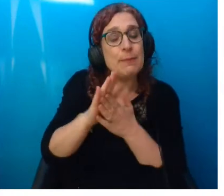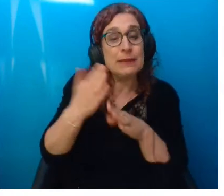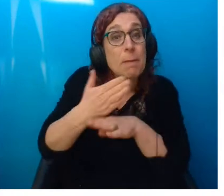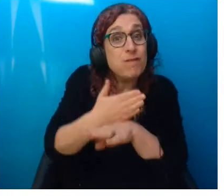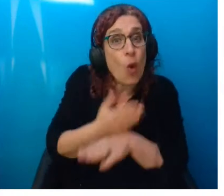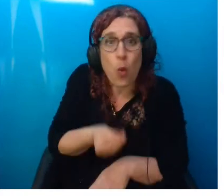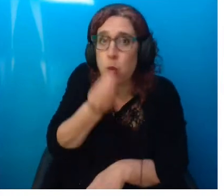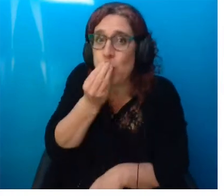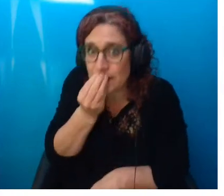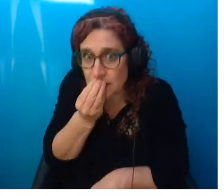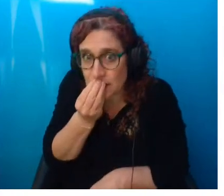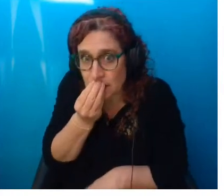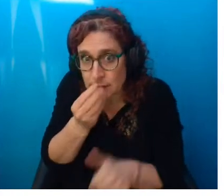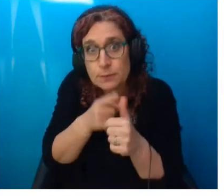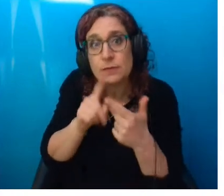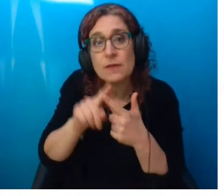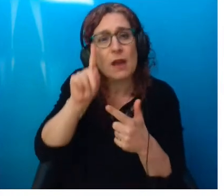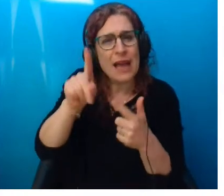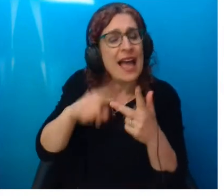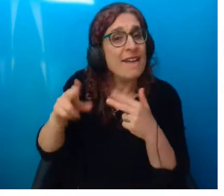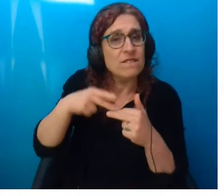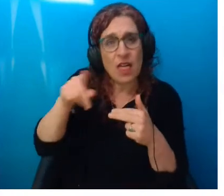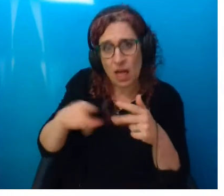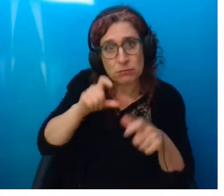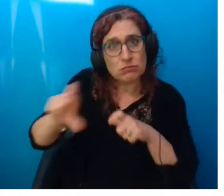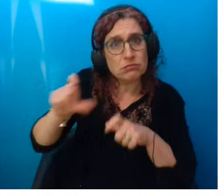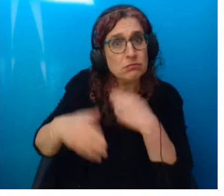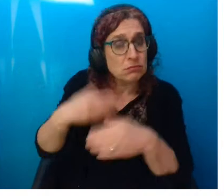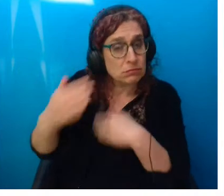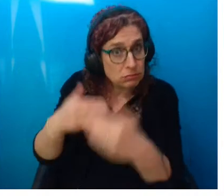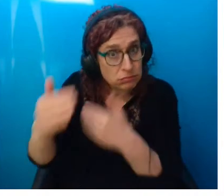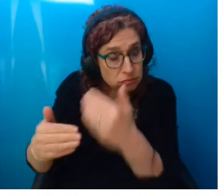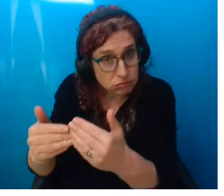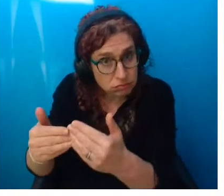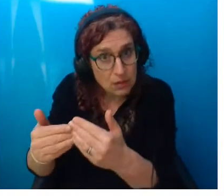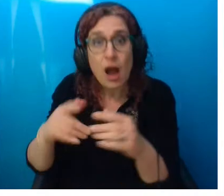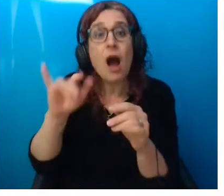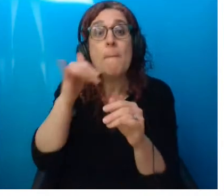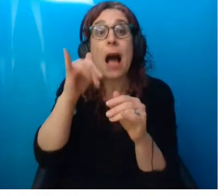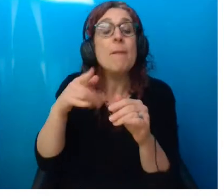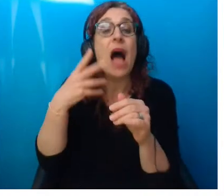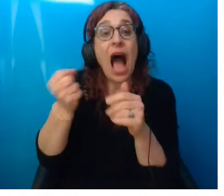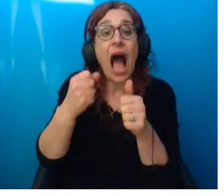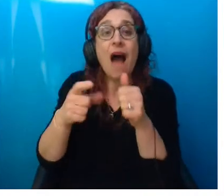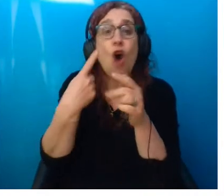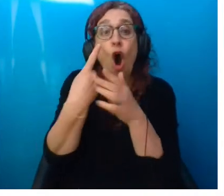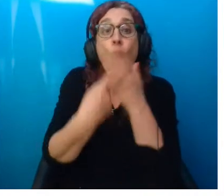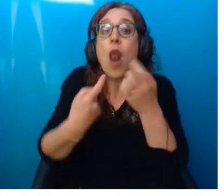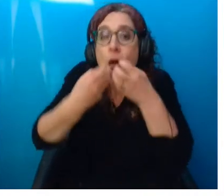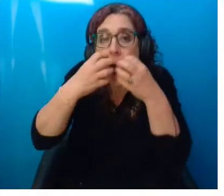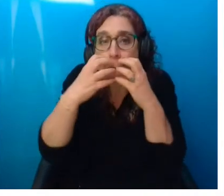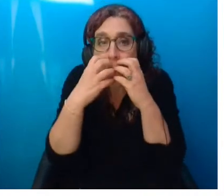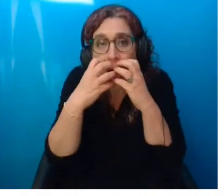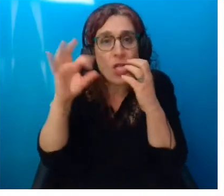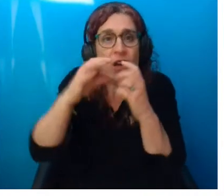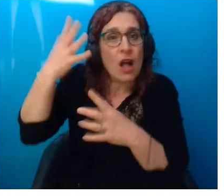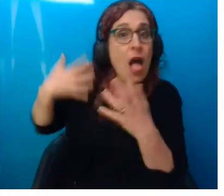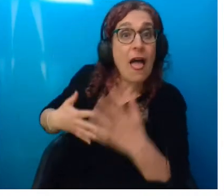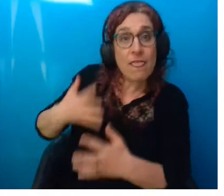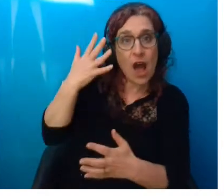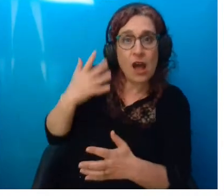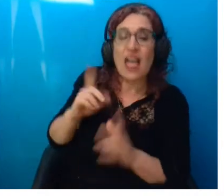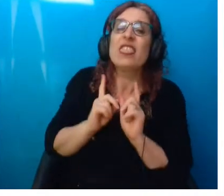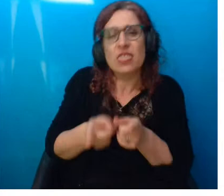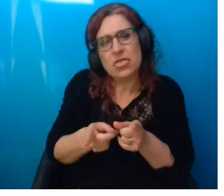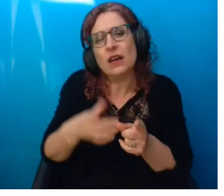have systemic symptoms outside of the oral cavity, then these patients should be referred to see a specialist.